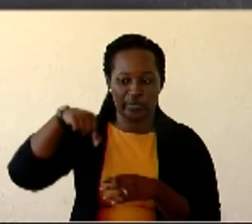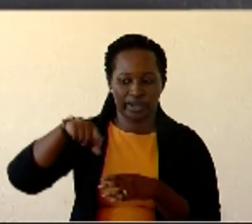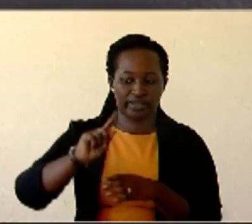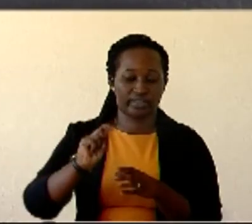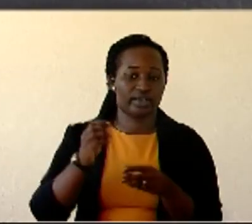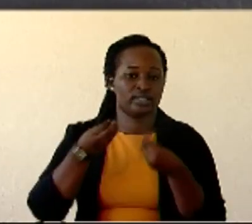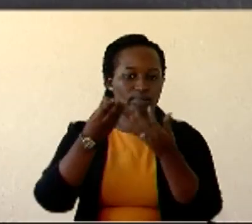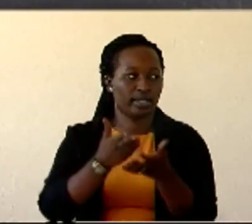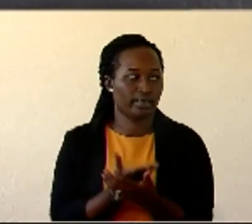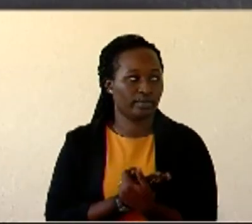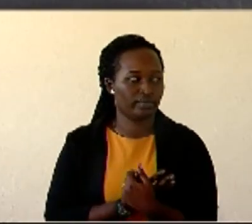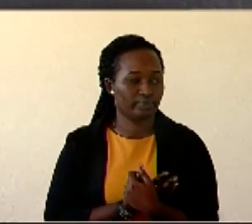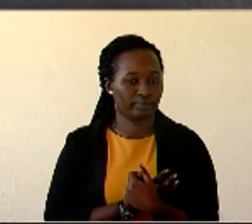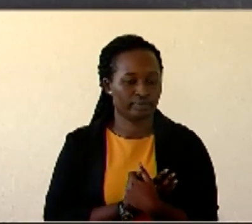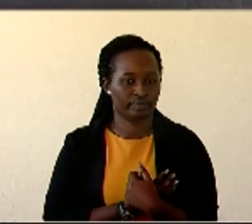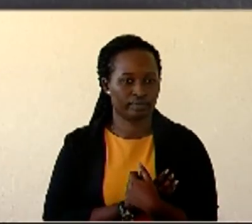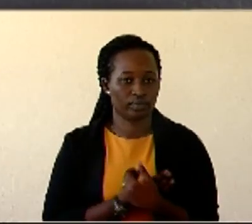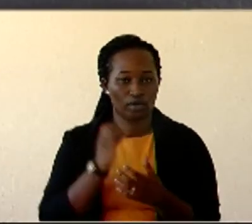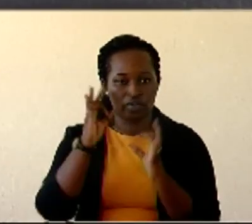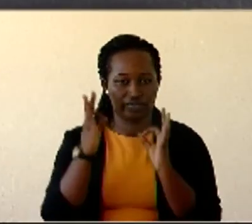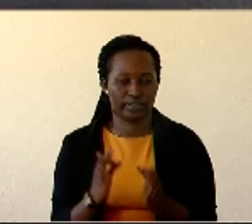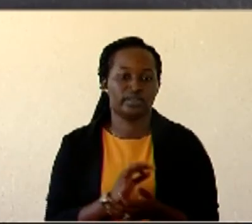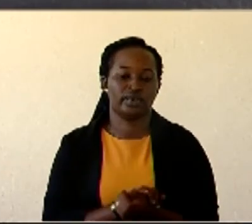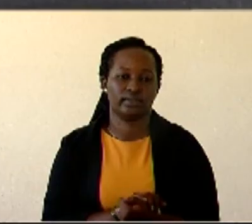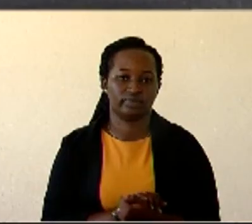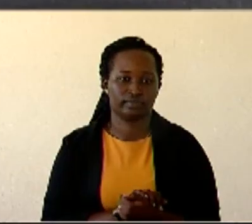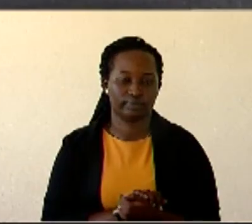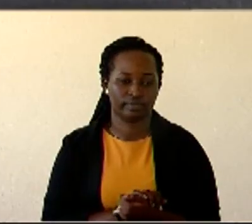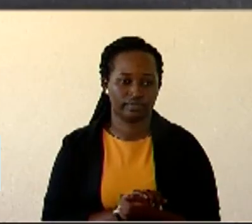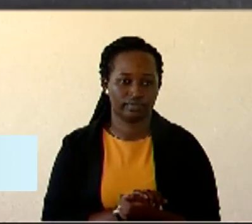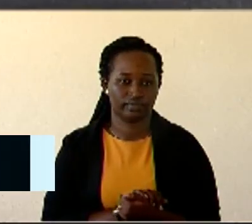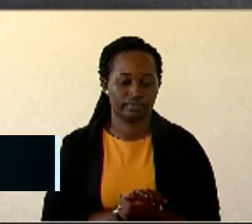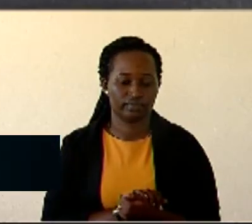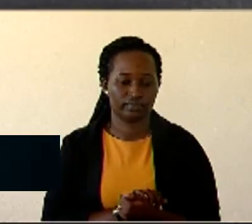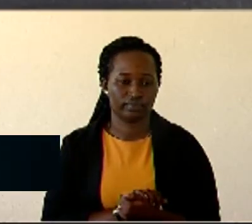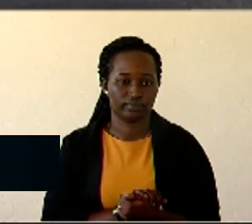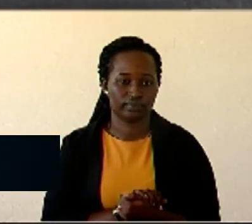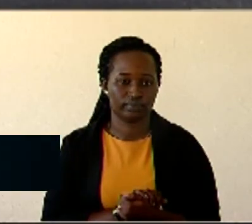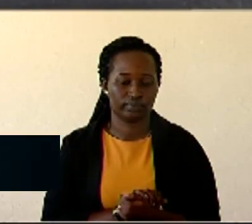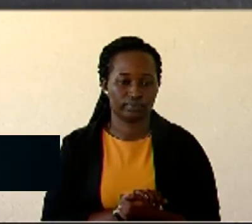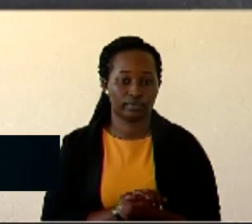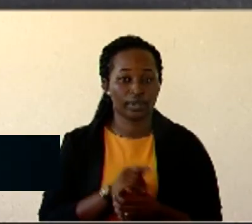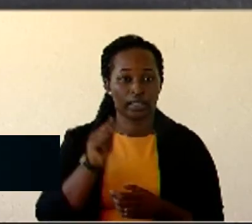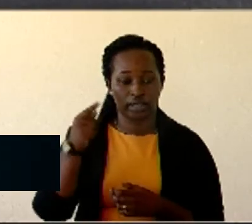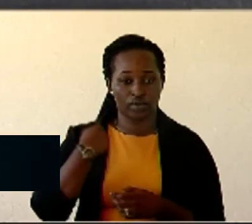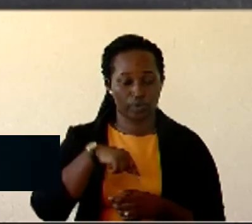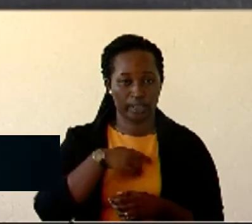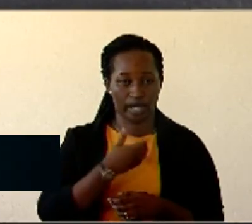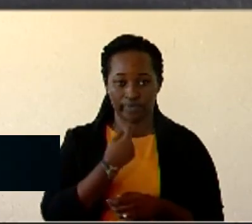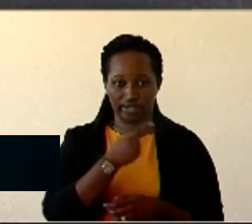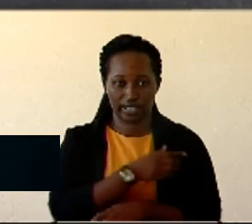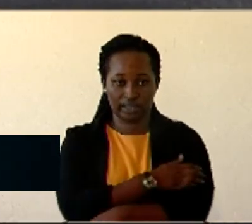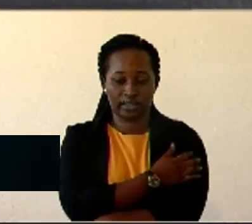of a commodity, in quantity supplied of a commodity. So in this case, you have to state your points